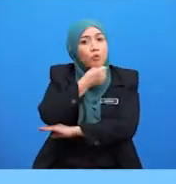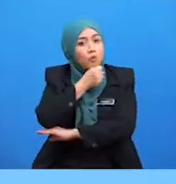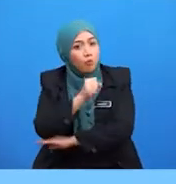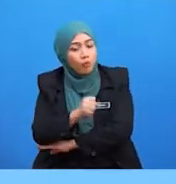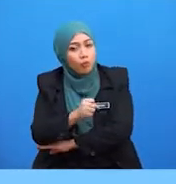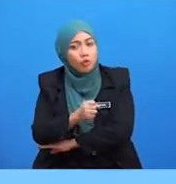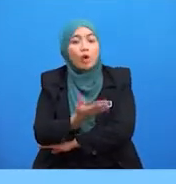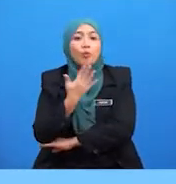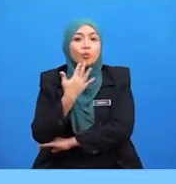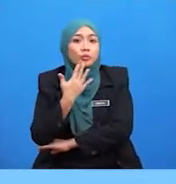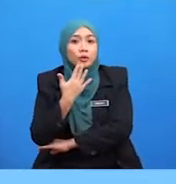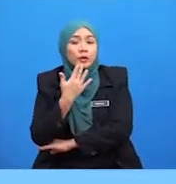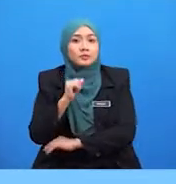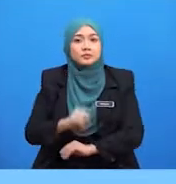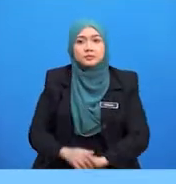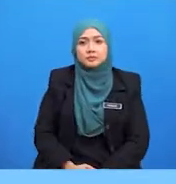all sorts of nouns.